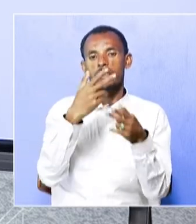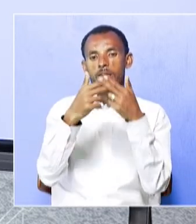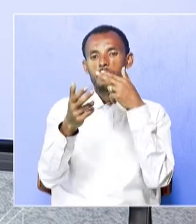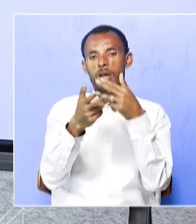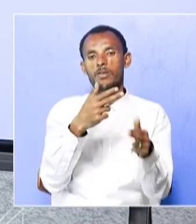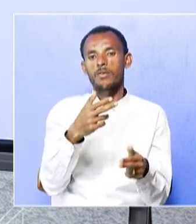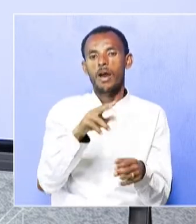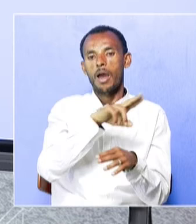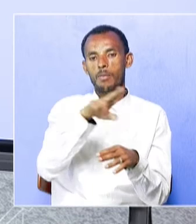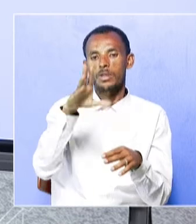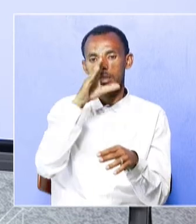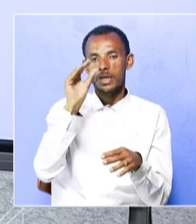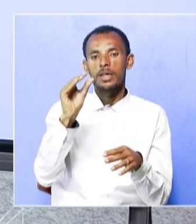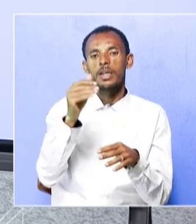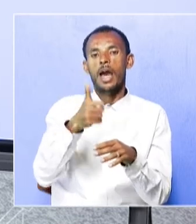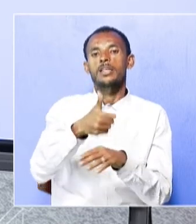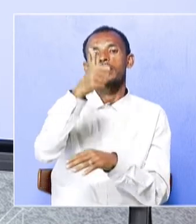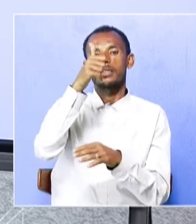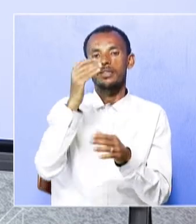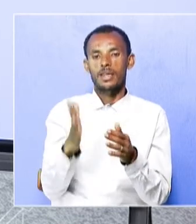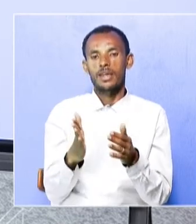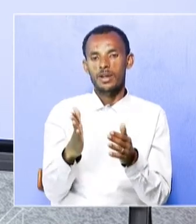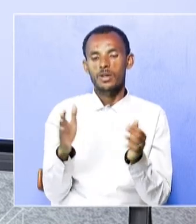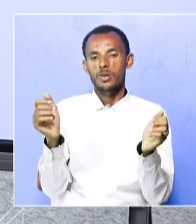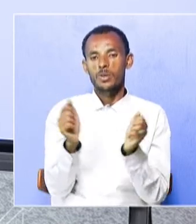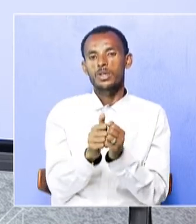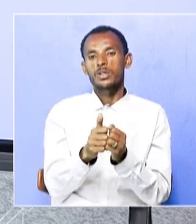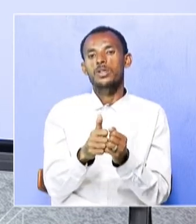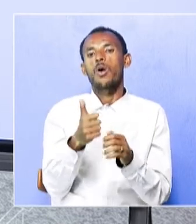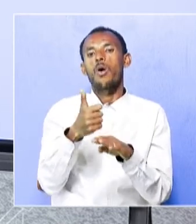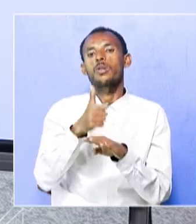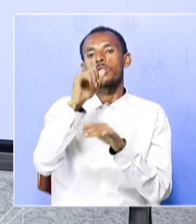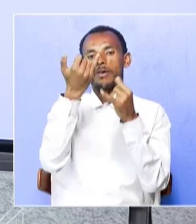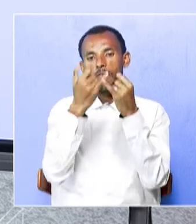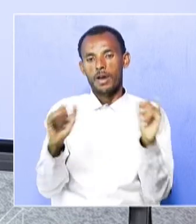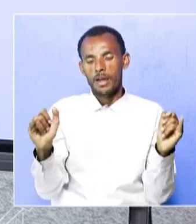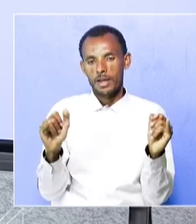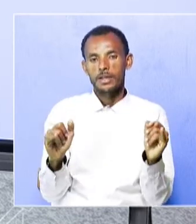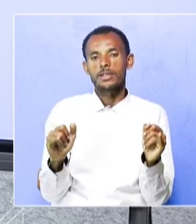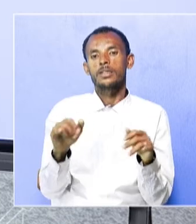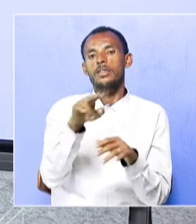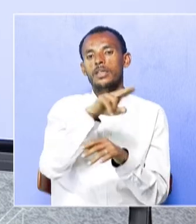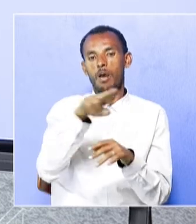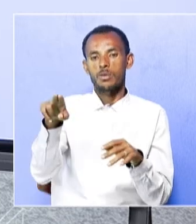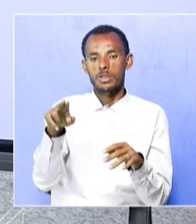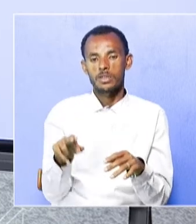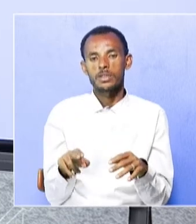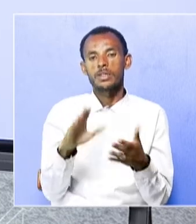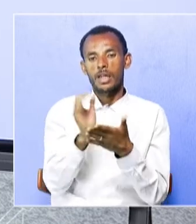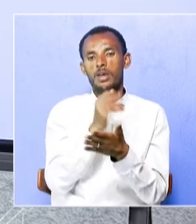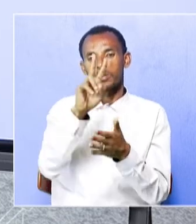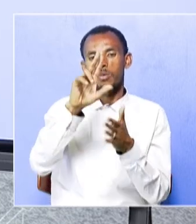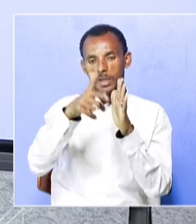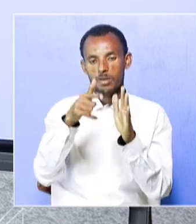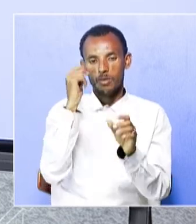of the hypotenuse and the adjacent side into which the altitude divides the hypotenuse, right? So take 2 minutes